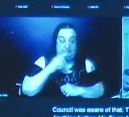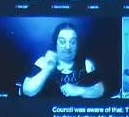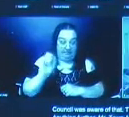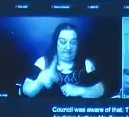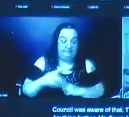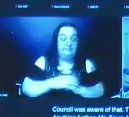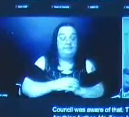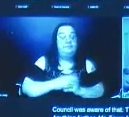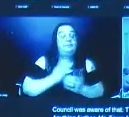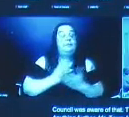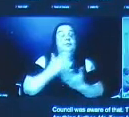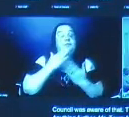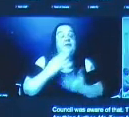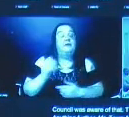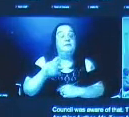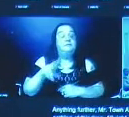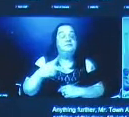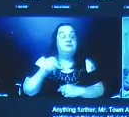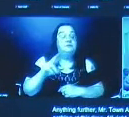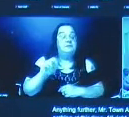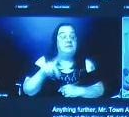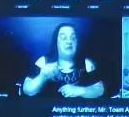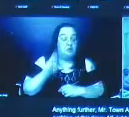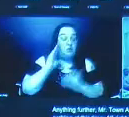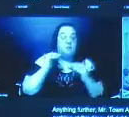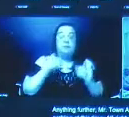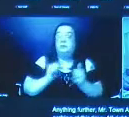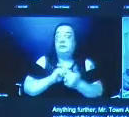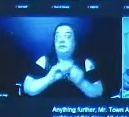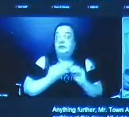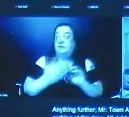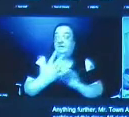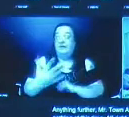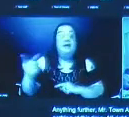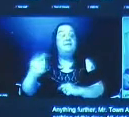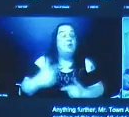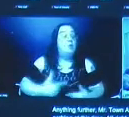All right, thank you, Mr. Pounds. We will proceed to item 5, resident input.